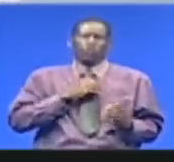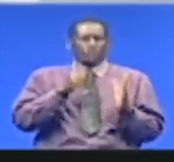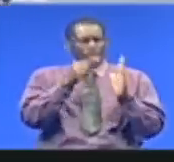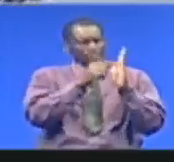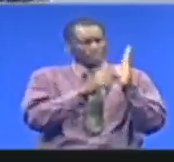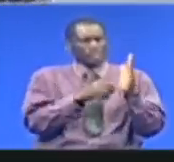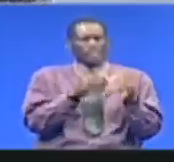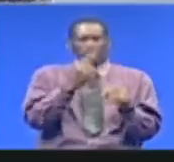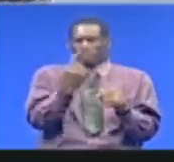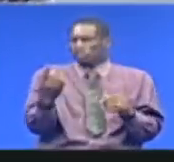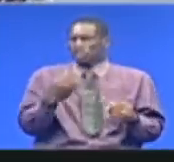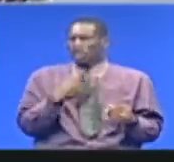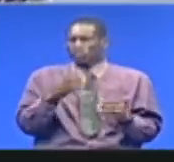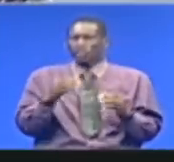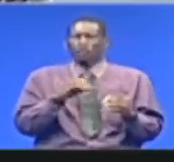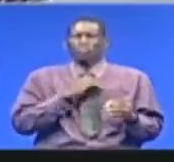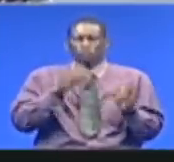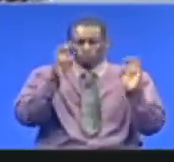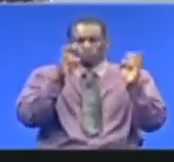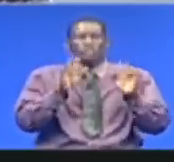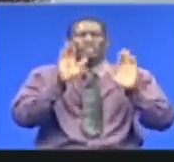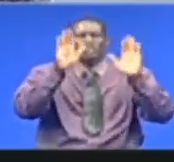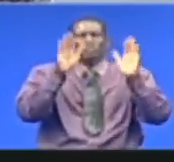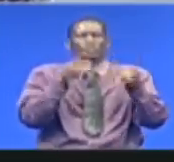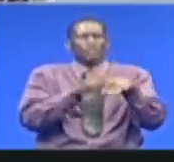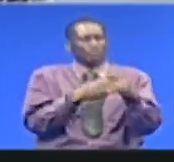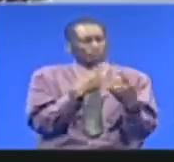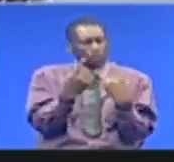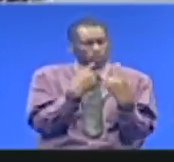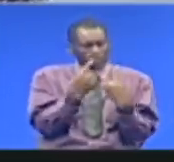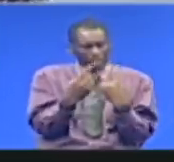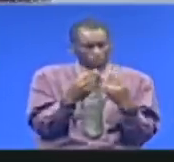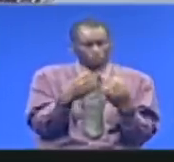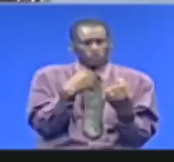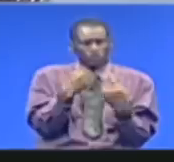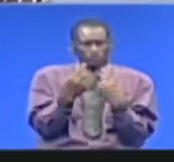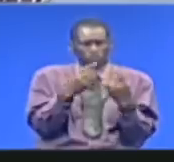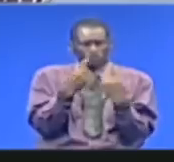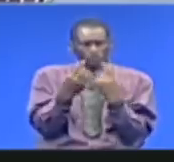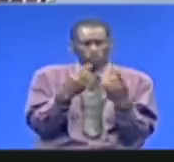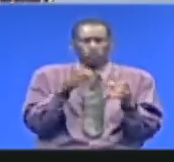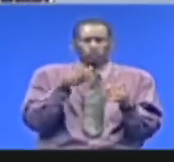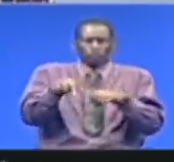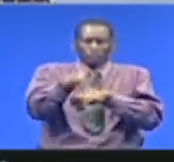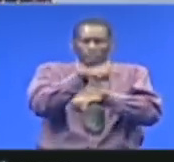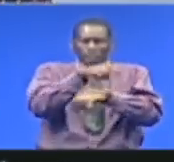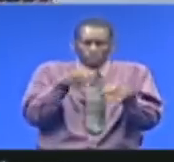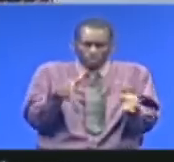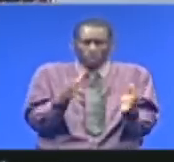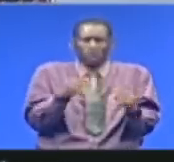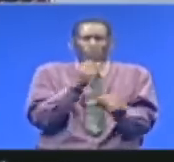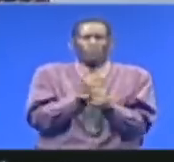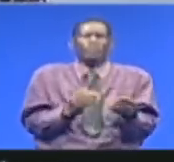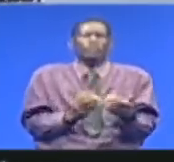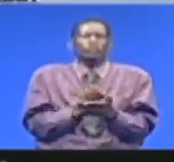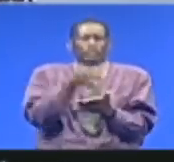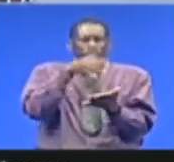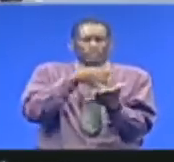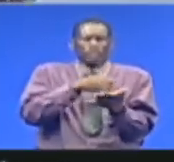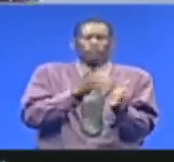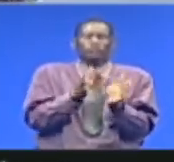issues, and therefore it's important when we are talking of dialogue and talking, it must be national in nature, must make sure it takes care of the